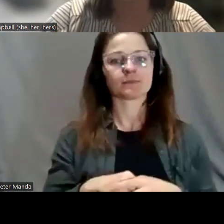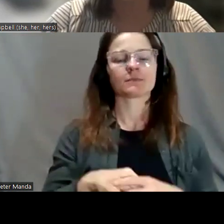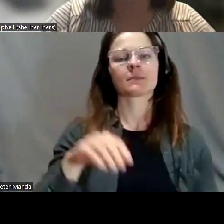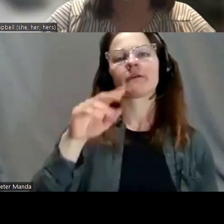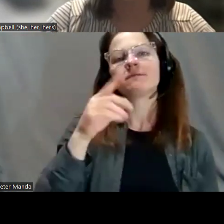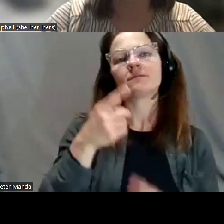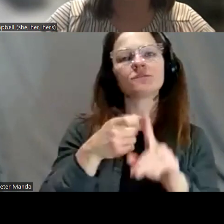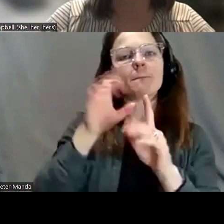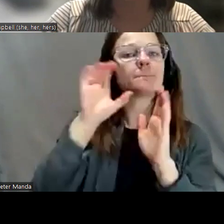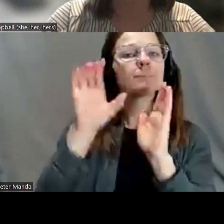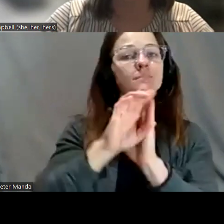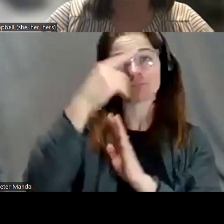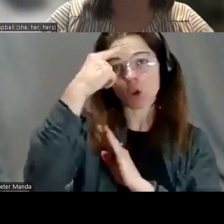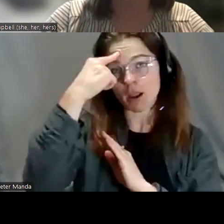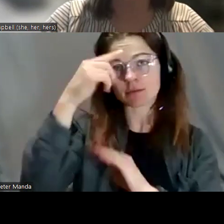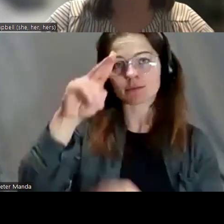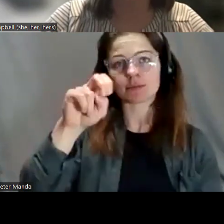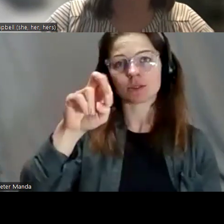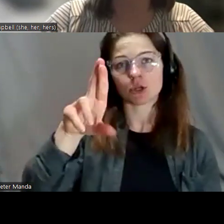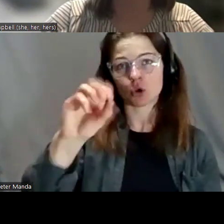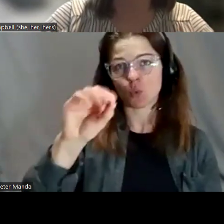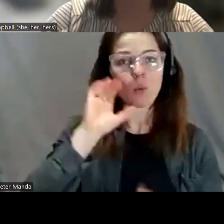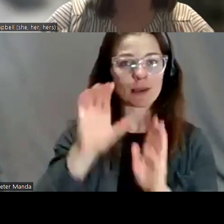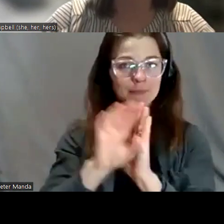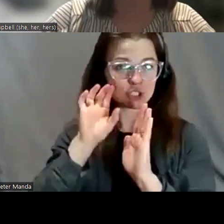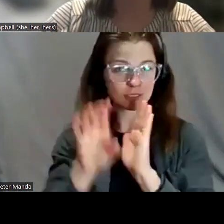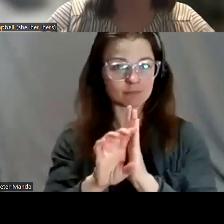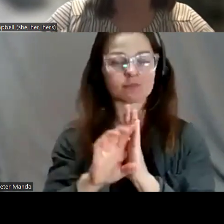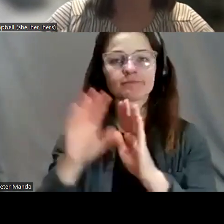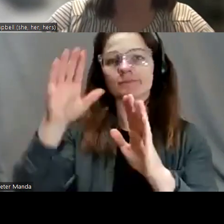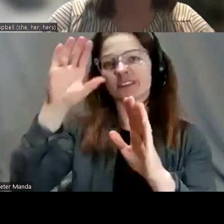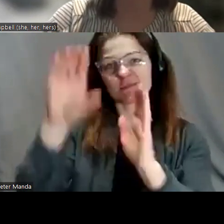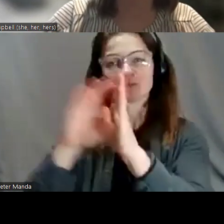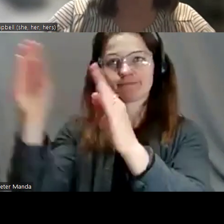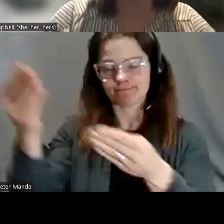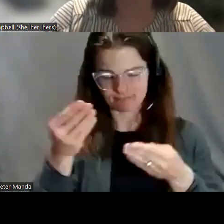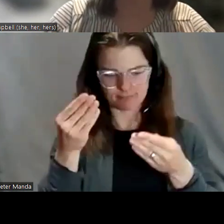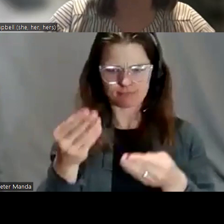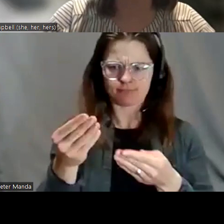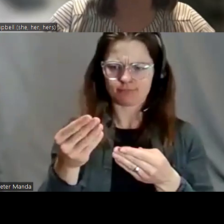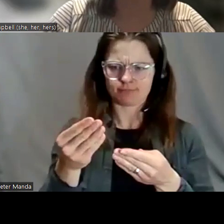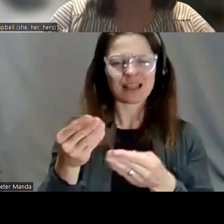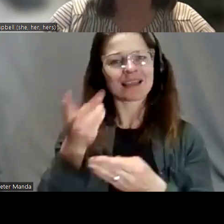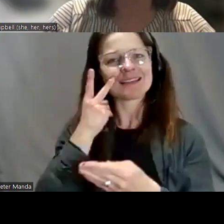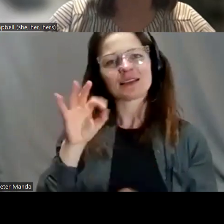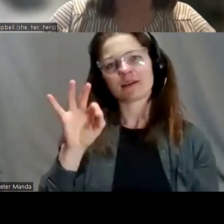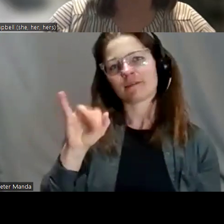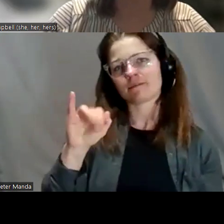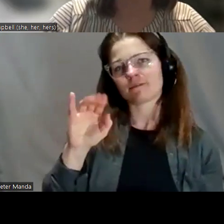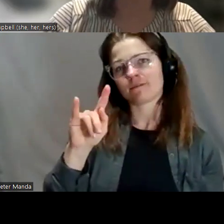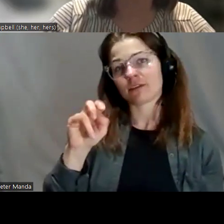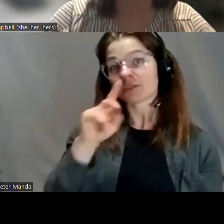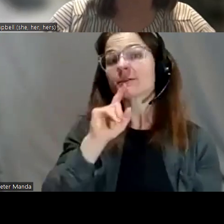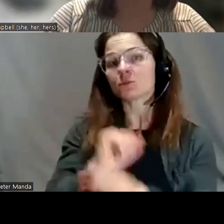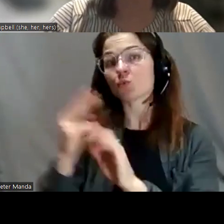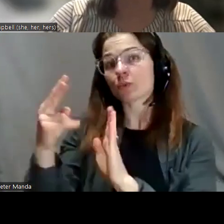neuroimaging, what was found is that actually when people read a work of fiction, so reading